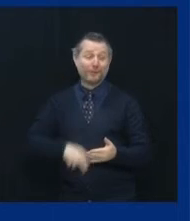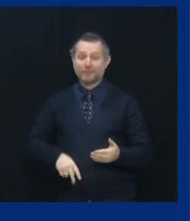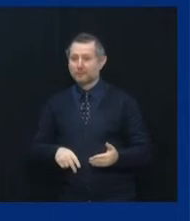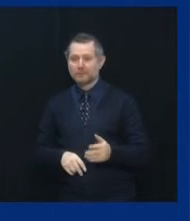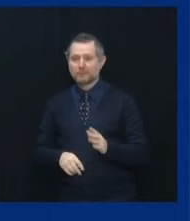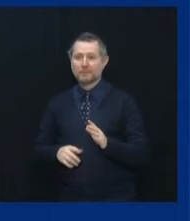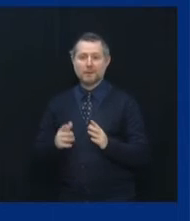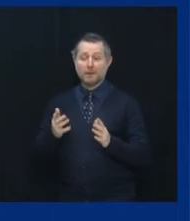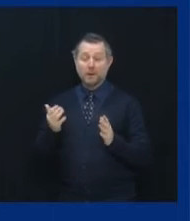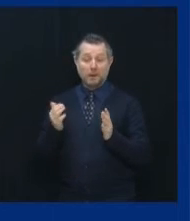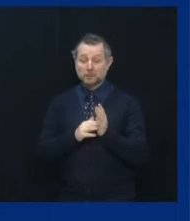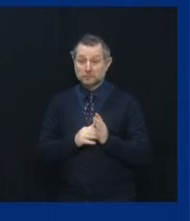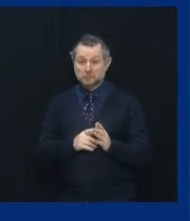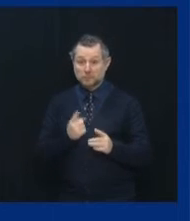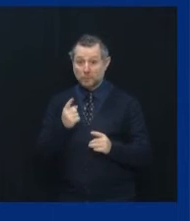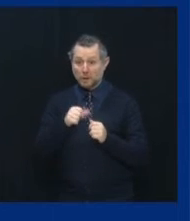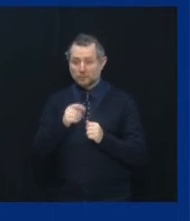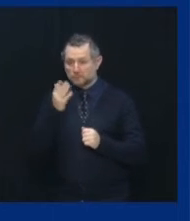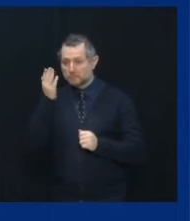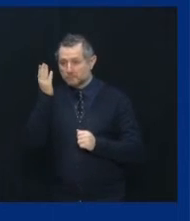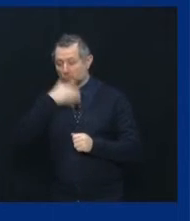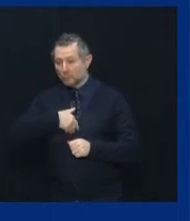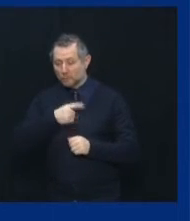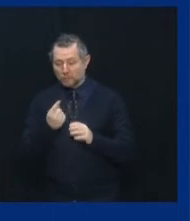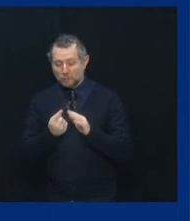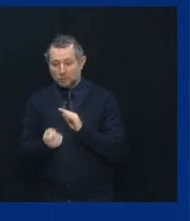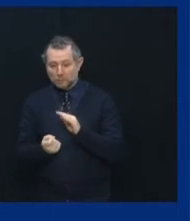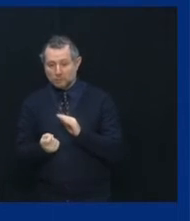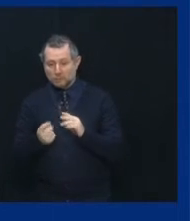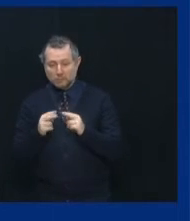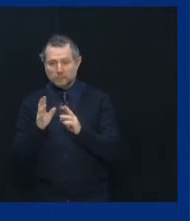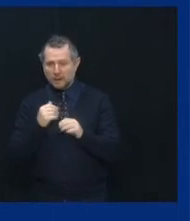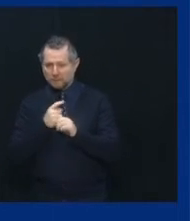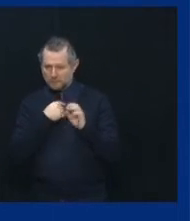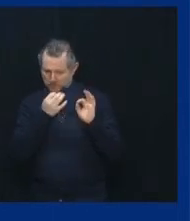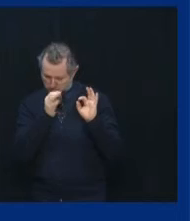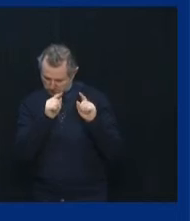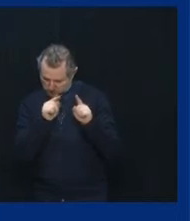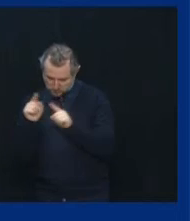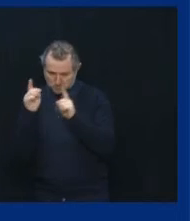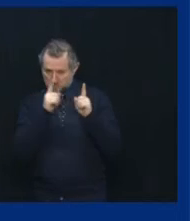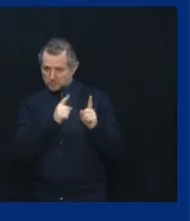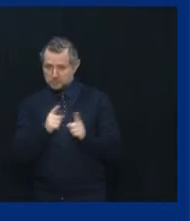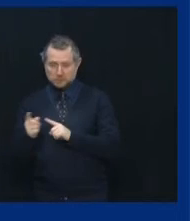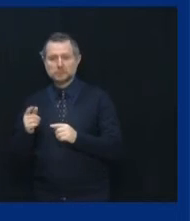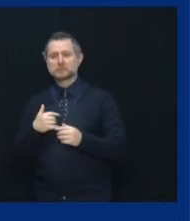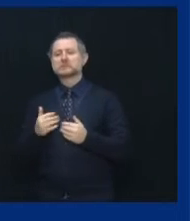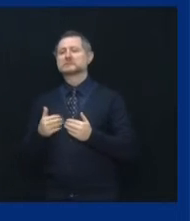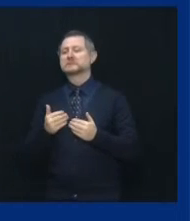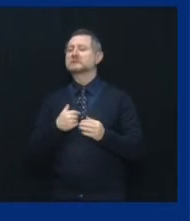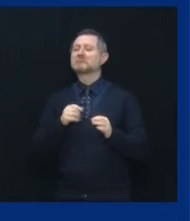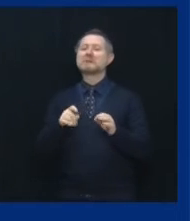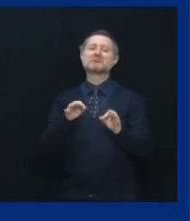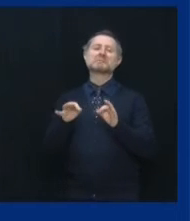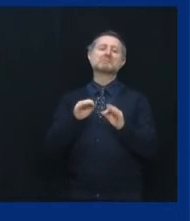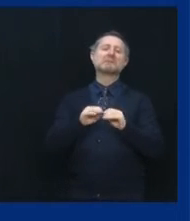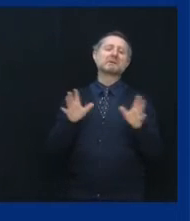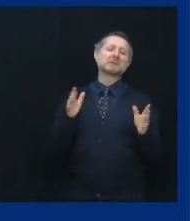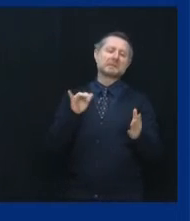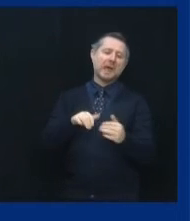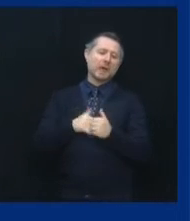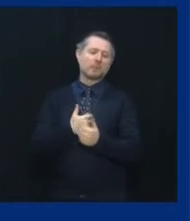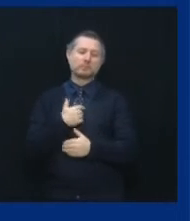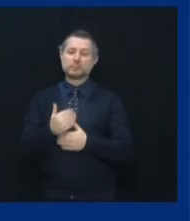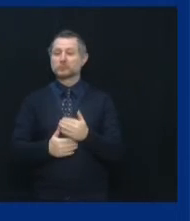in a word was not different. And that's how, that's a simple way of looking at the testing. But we